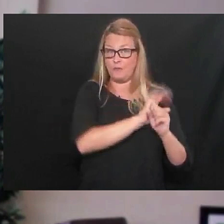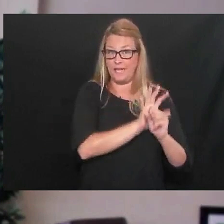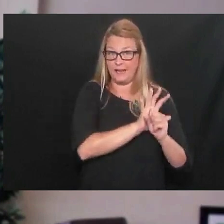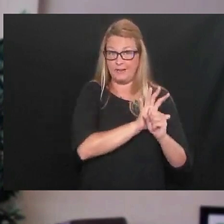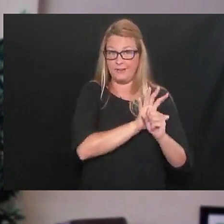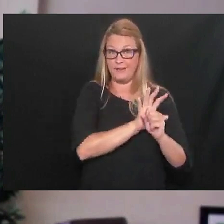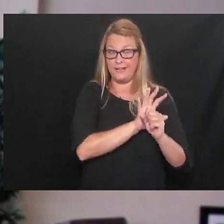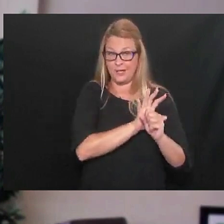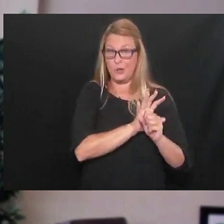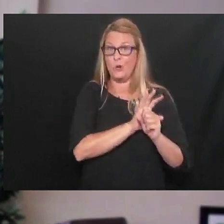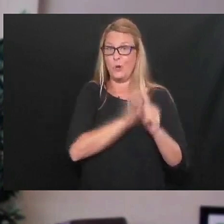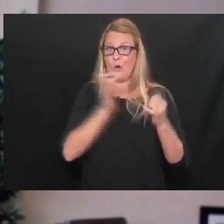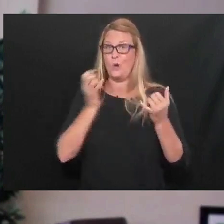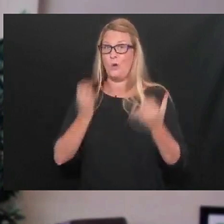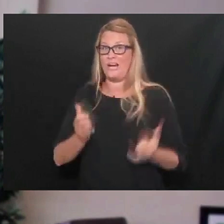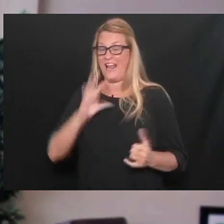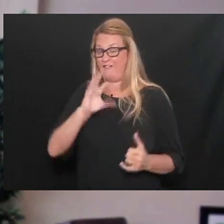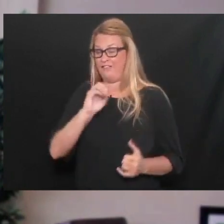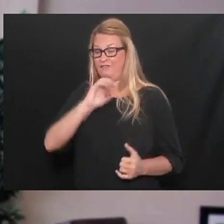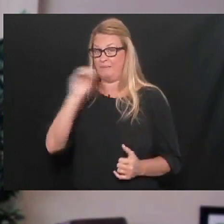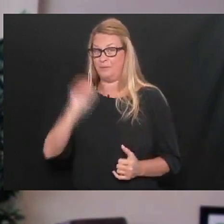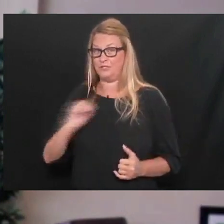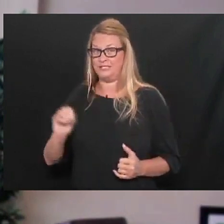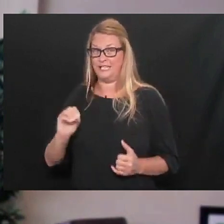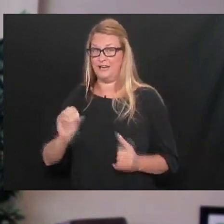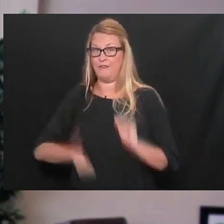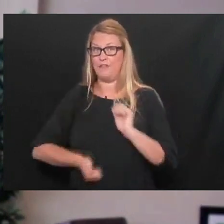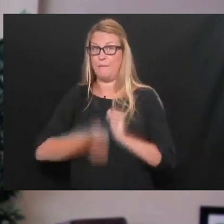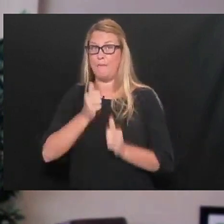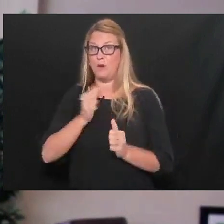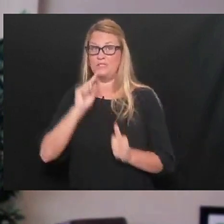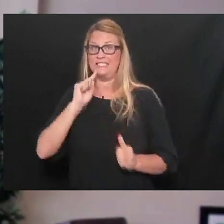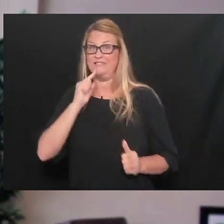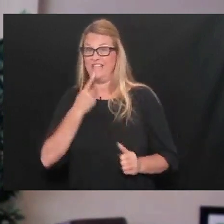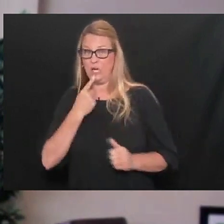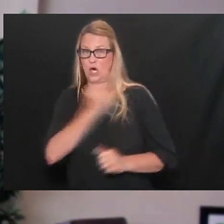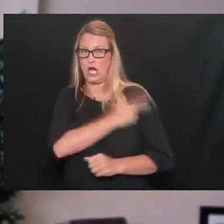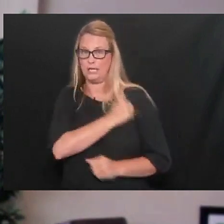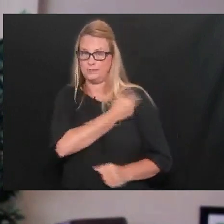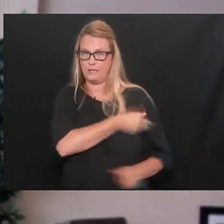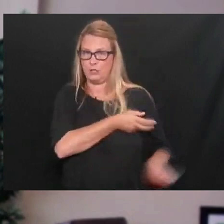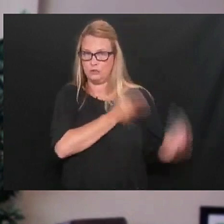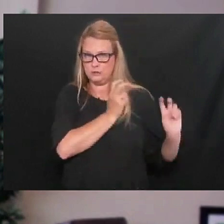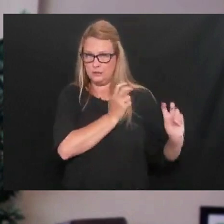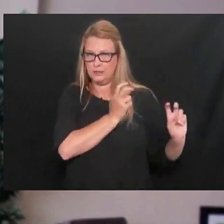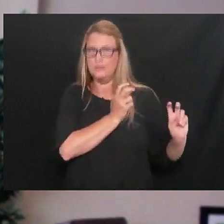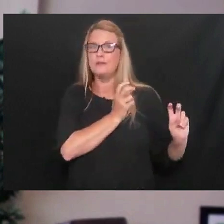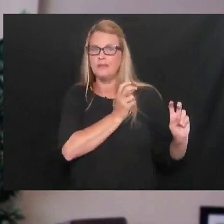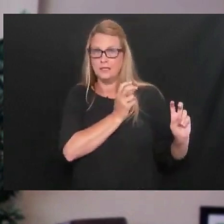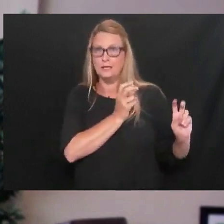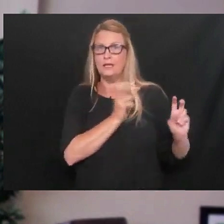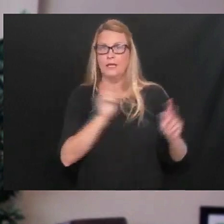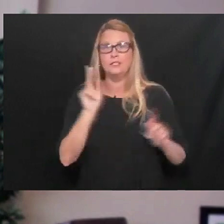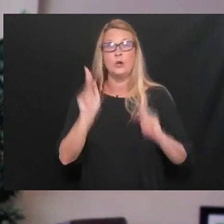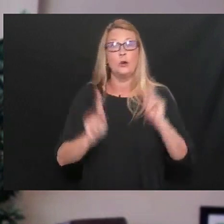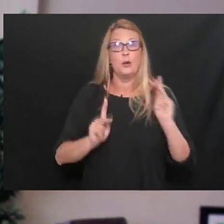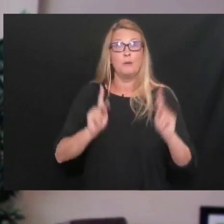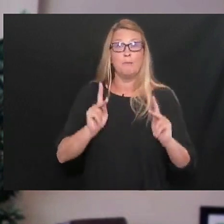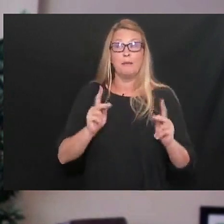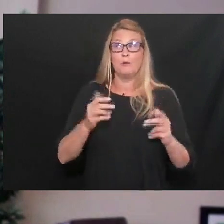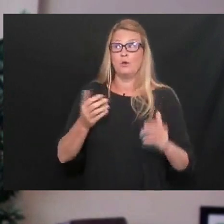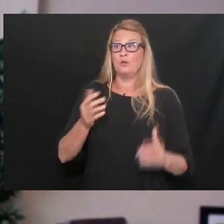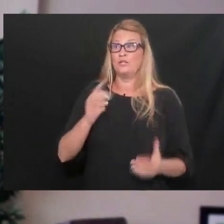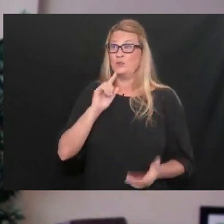for over 50% of those severe hospitalizations and people that were severely